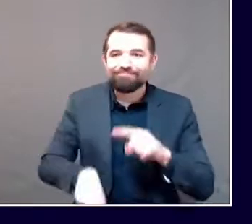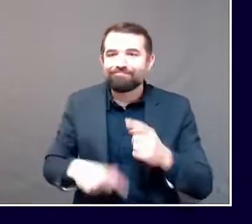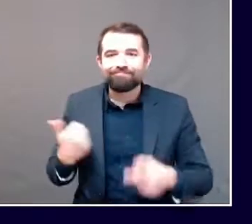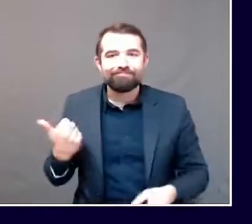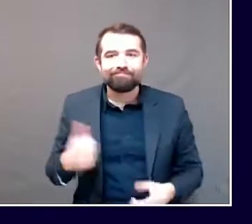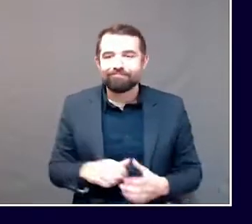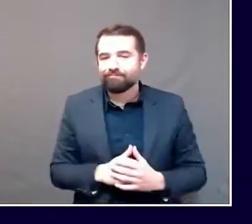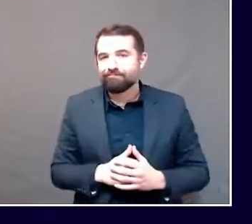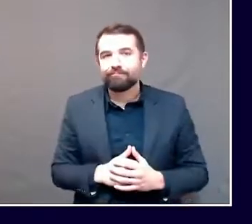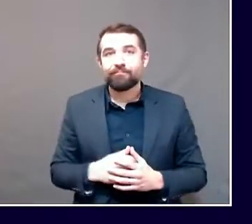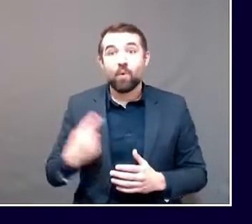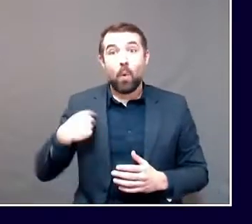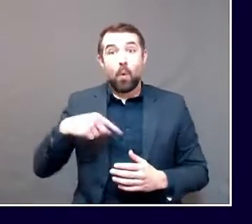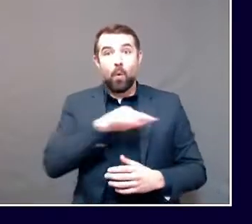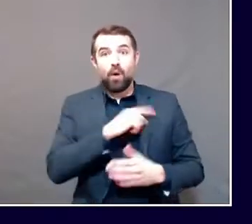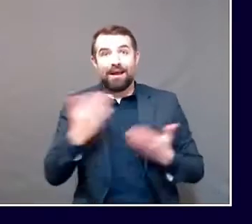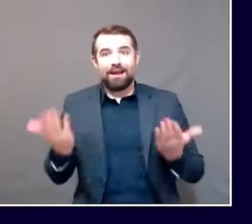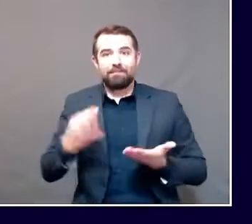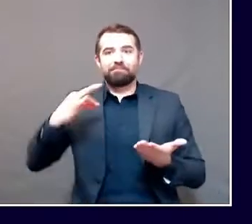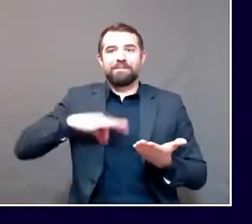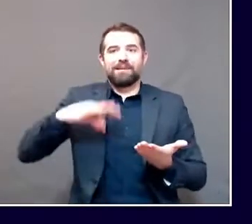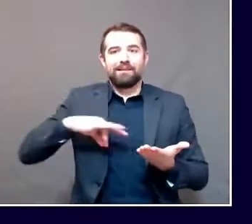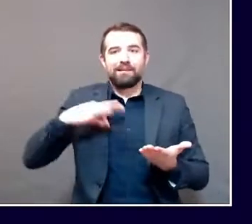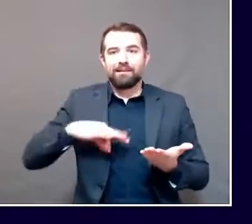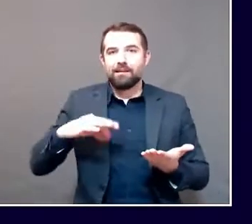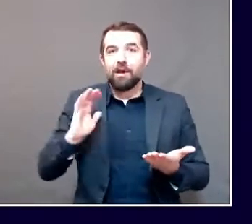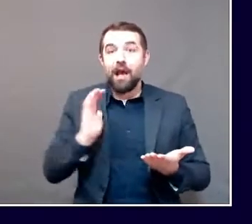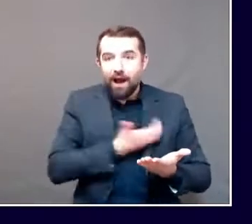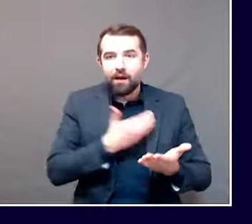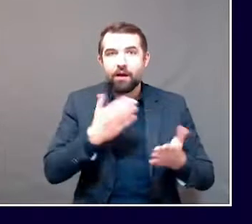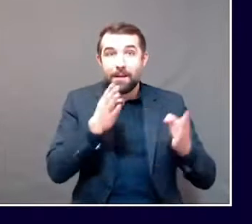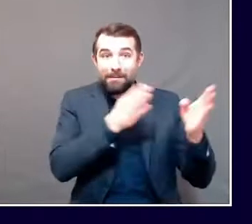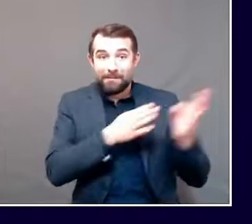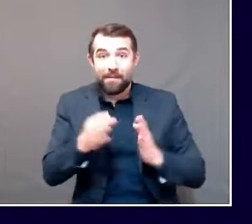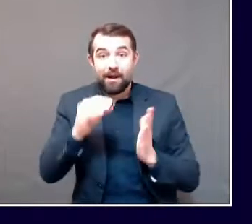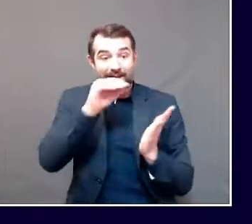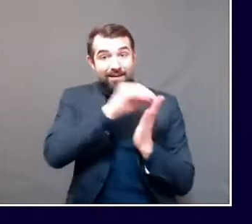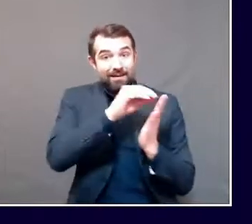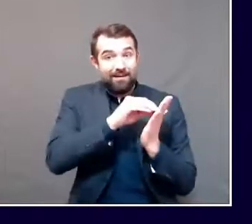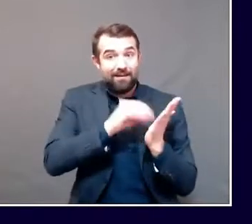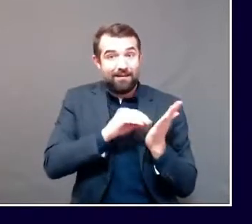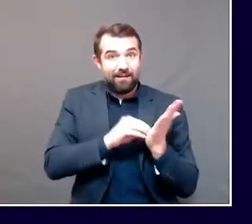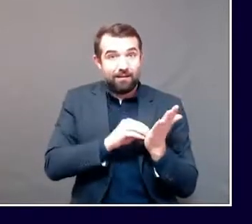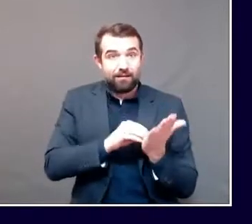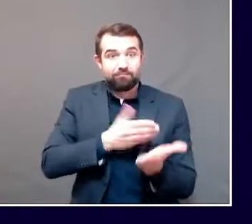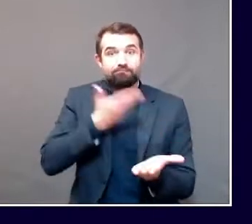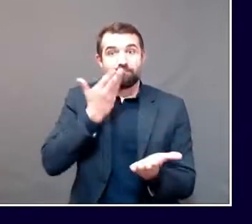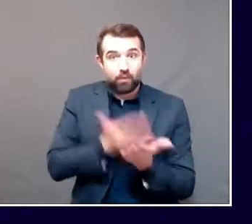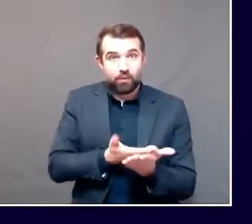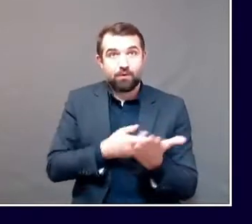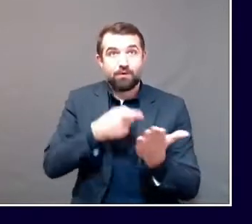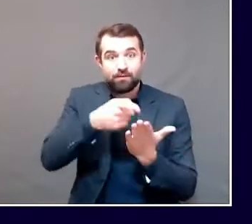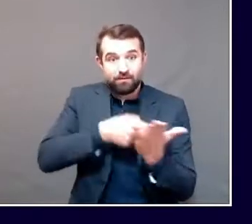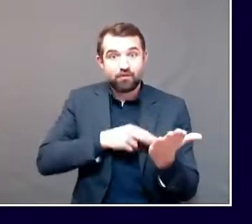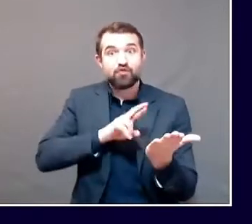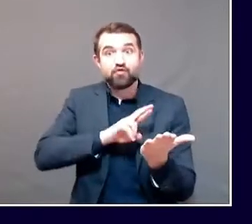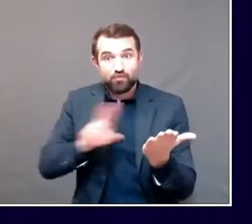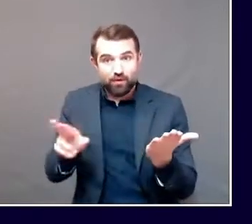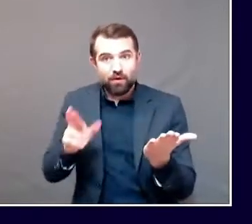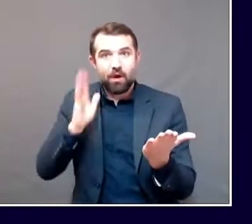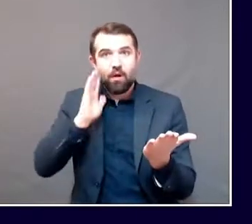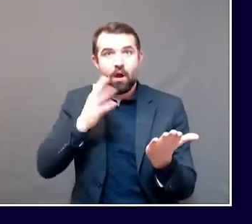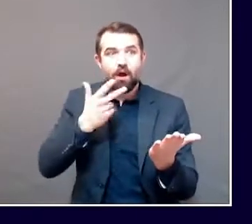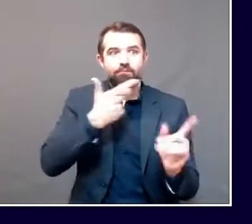page, what we are saying is that we are ready to offer the vaccine. I don't disagree with other states that have taken that approach, but